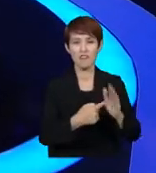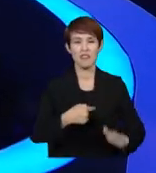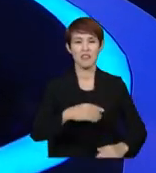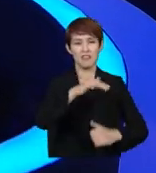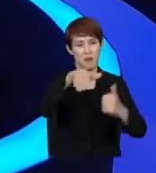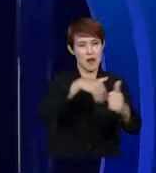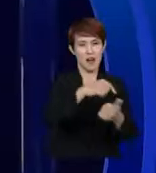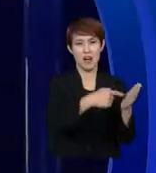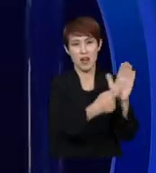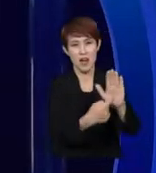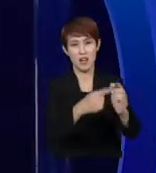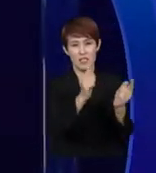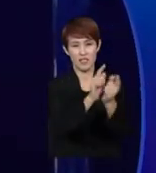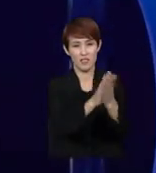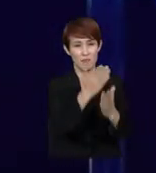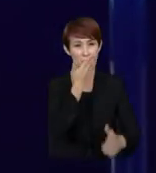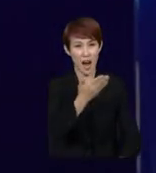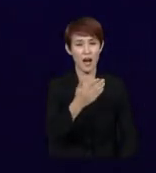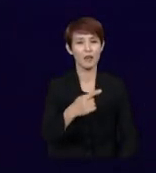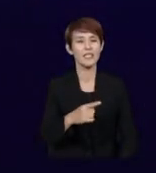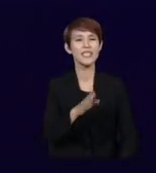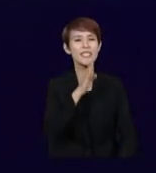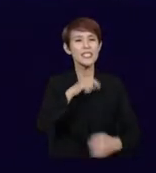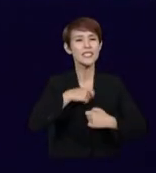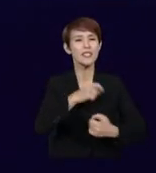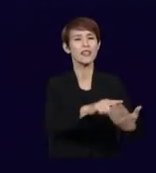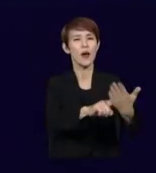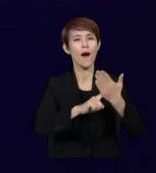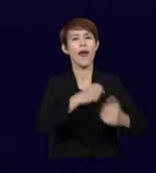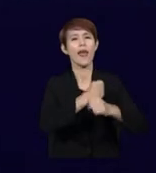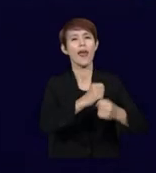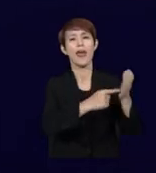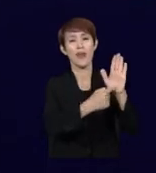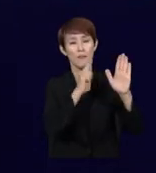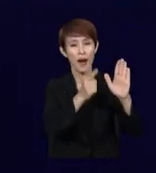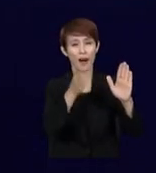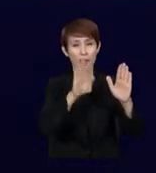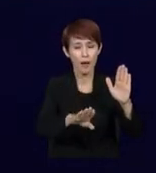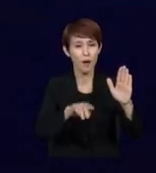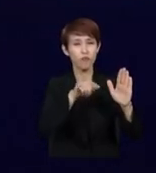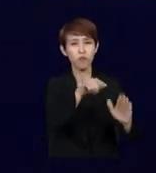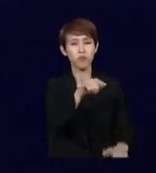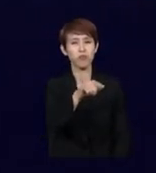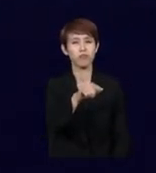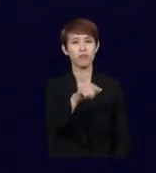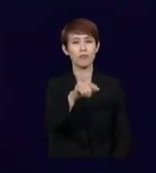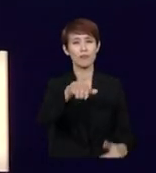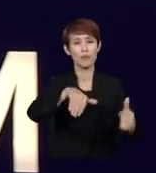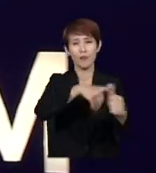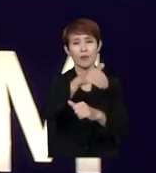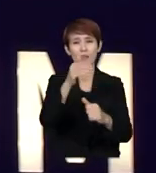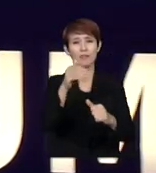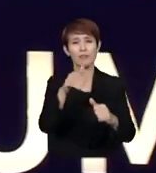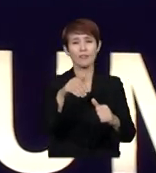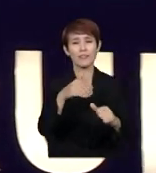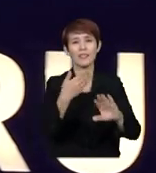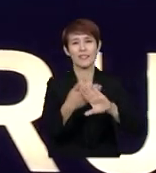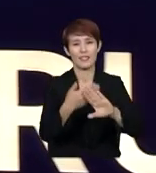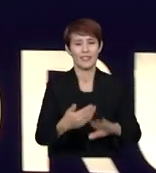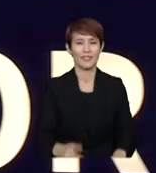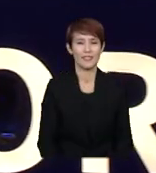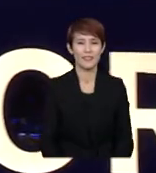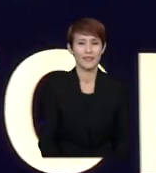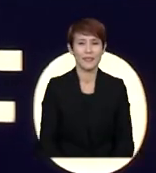has ever heard the facts speak, let alone for themselves. All that is true. But again, if we give up on this notion